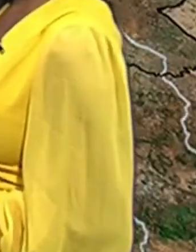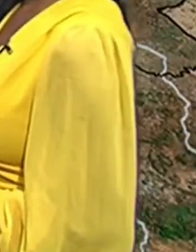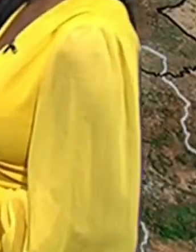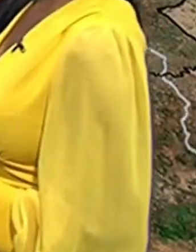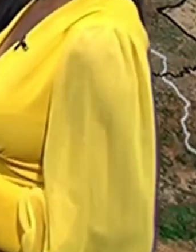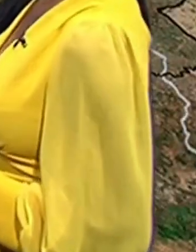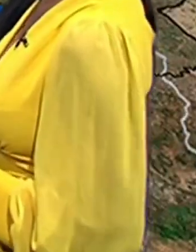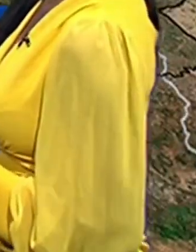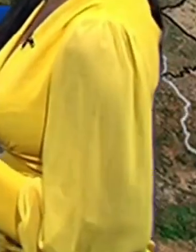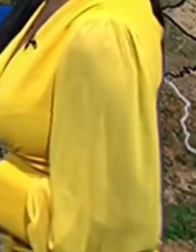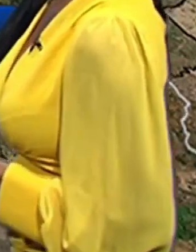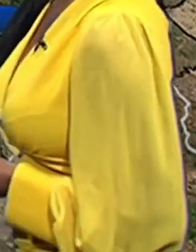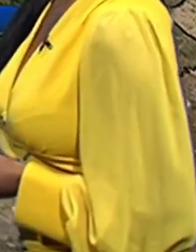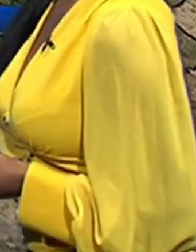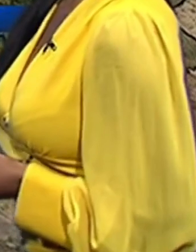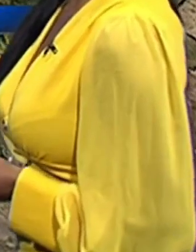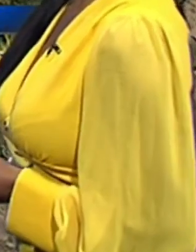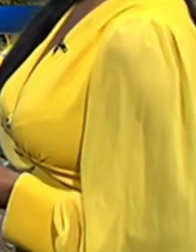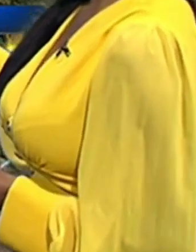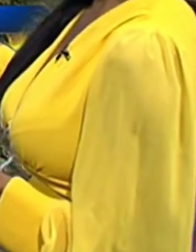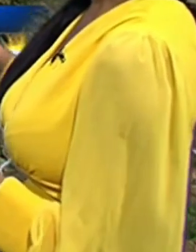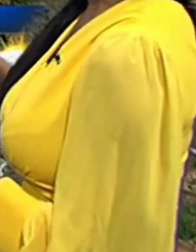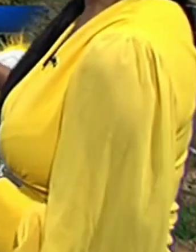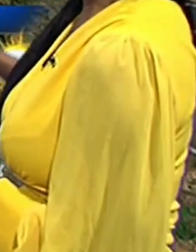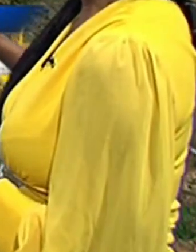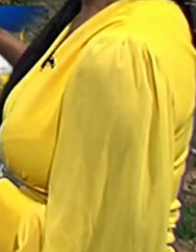go tla nna le gone go nna le pula mo botlhaba jwa